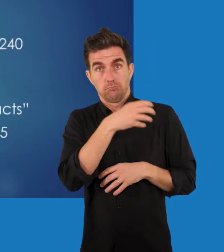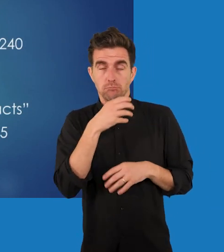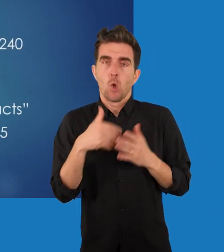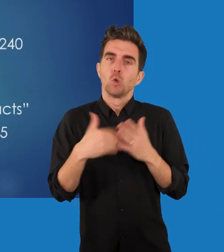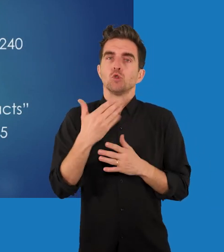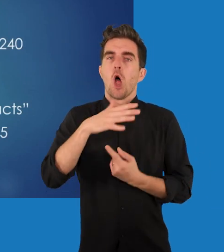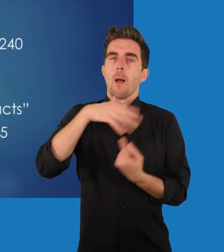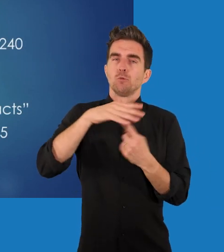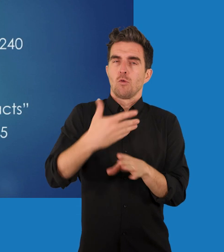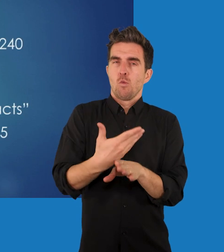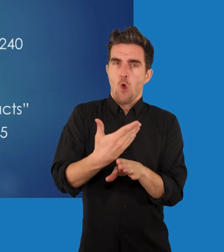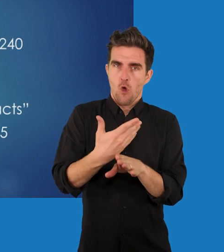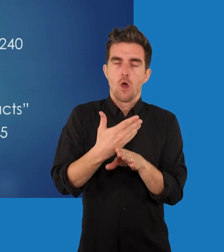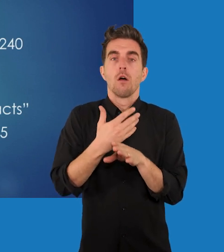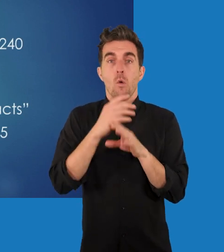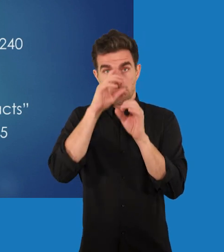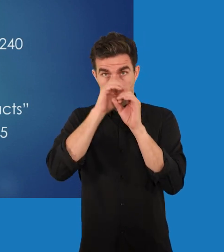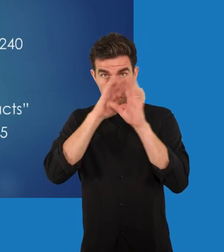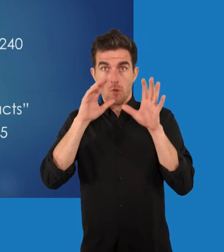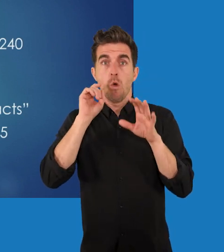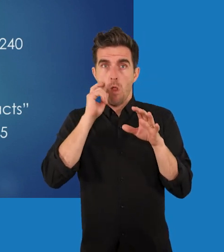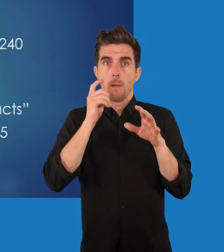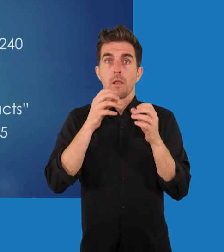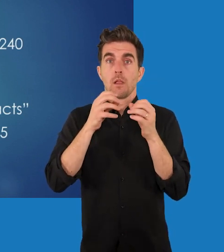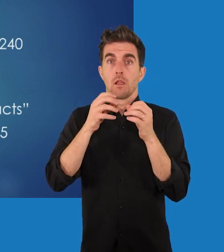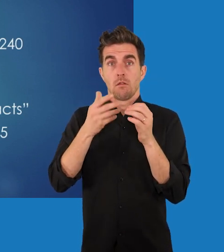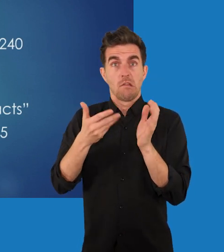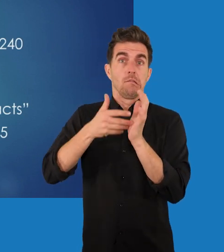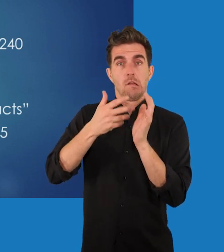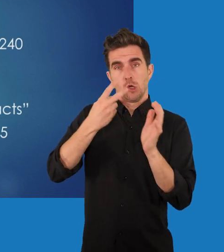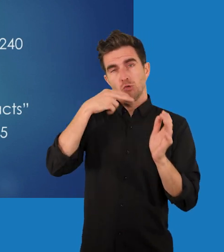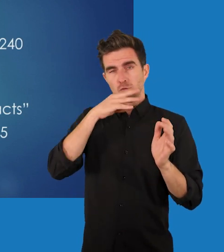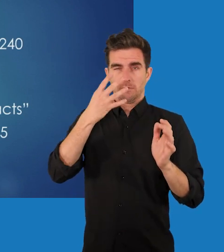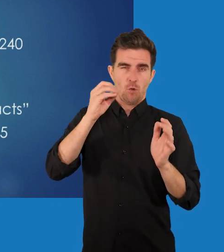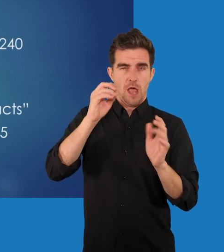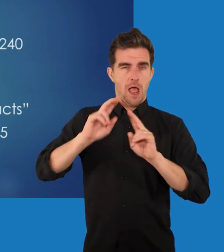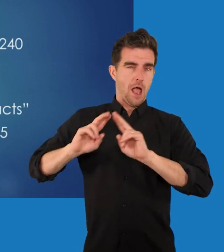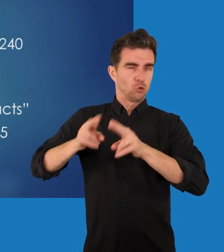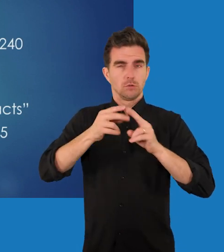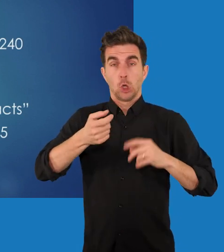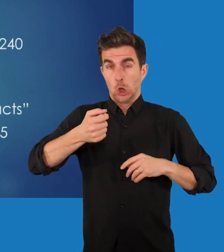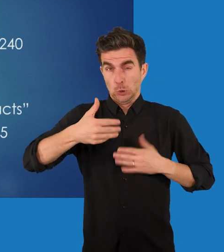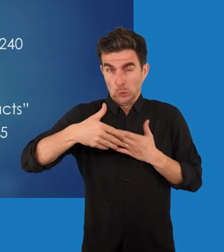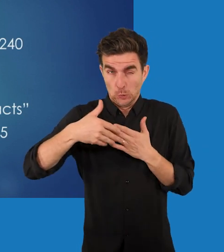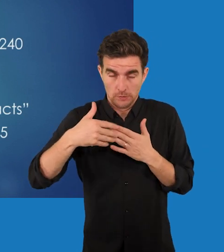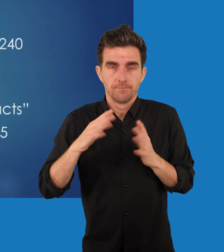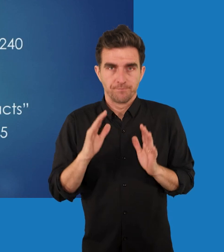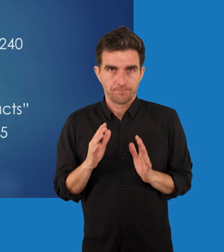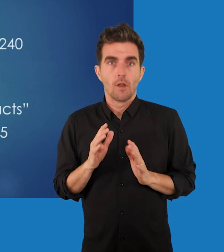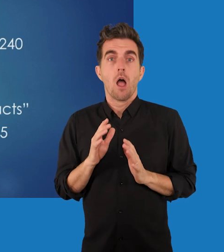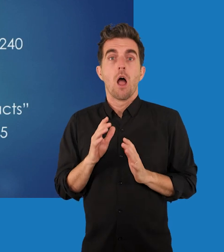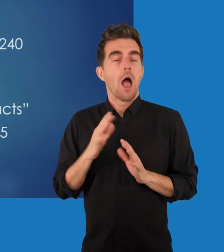currently recruiting a new community worker, and so the idea will be that we will move up to about 240 households very